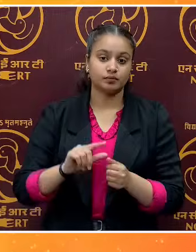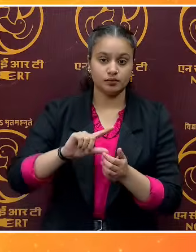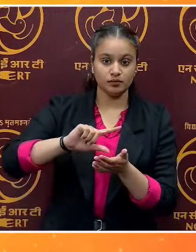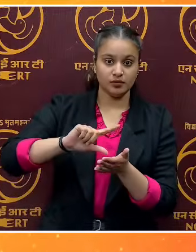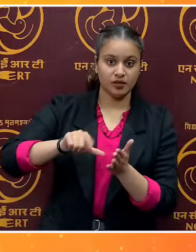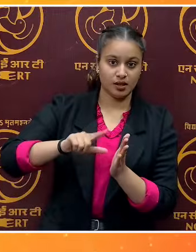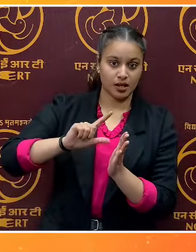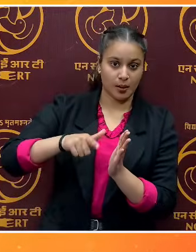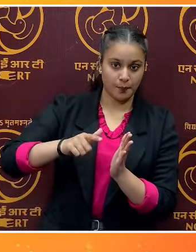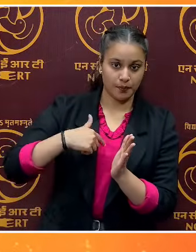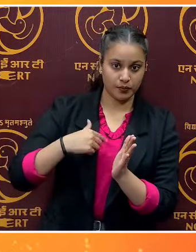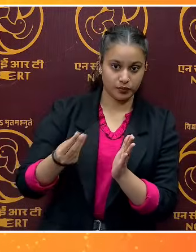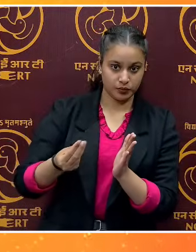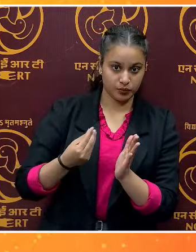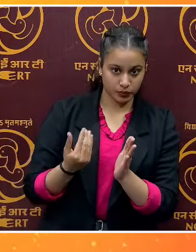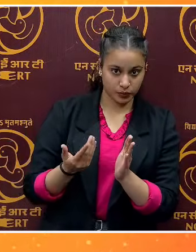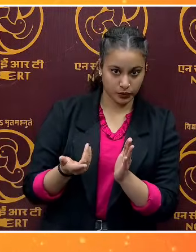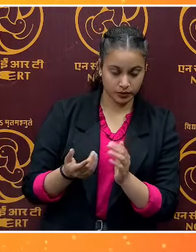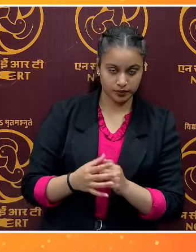compass, and